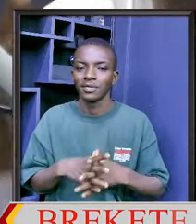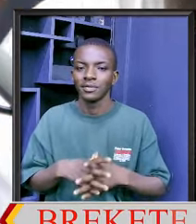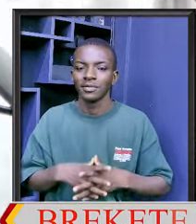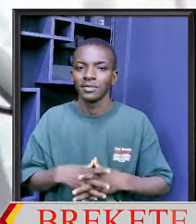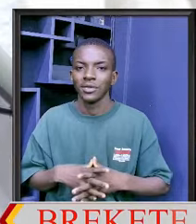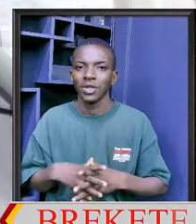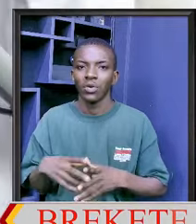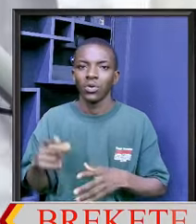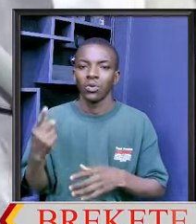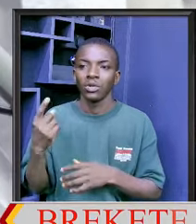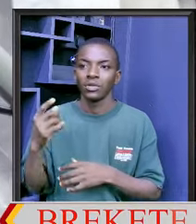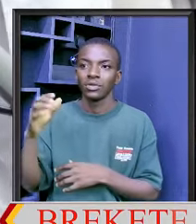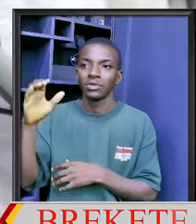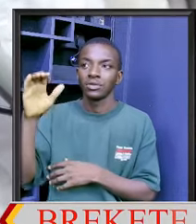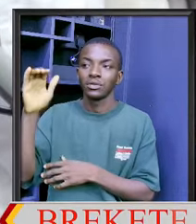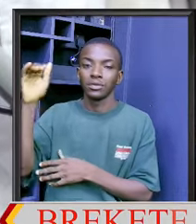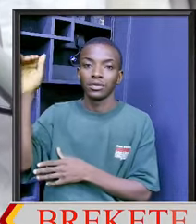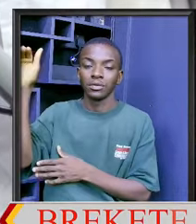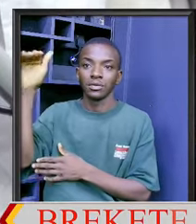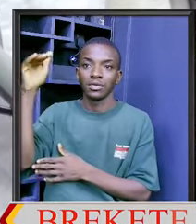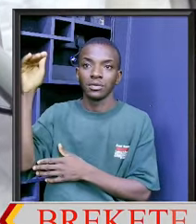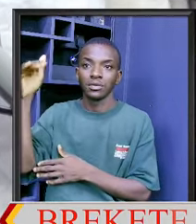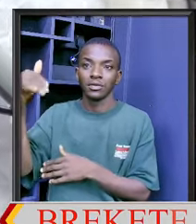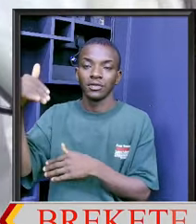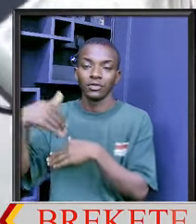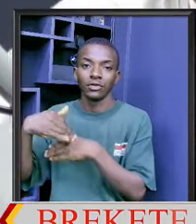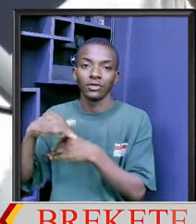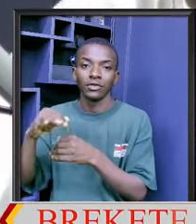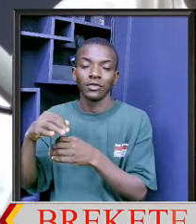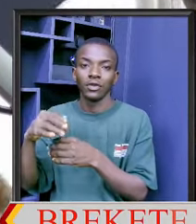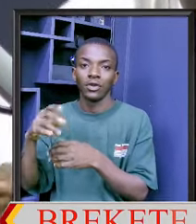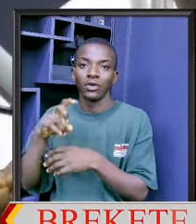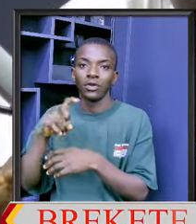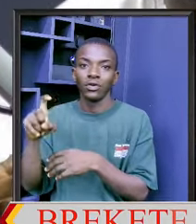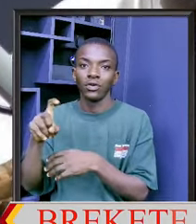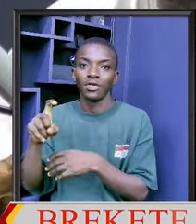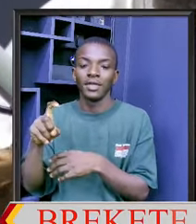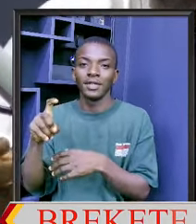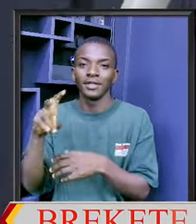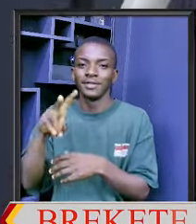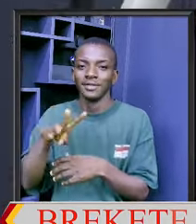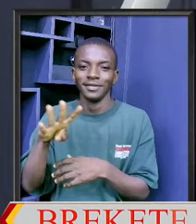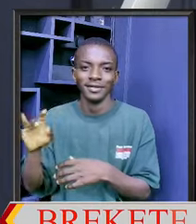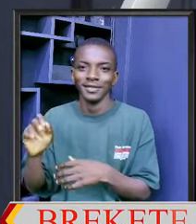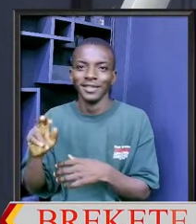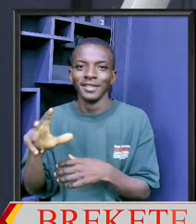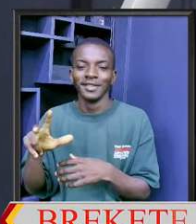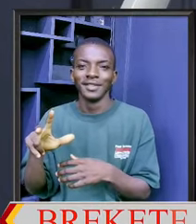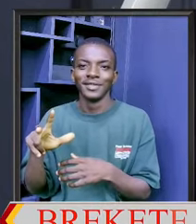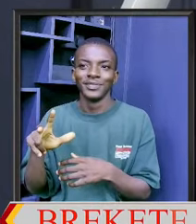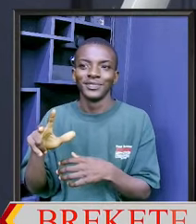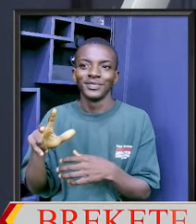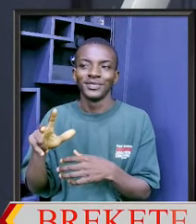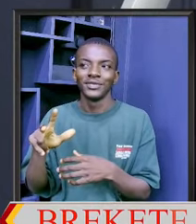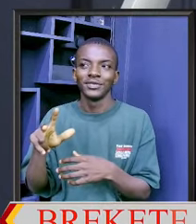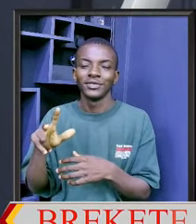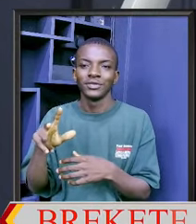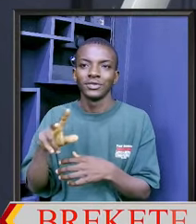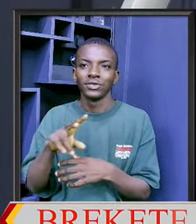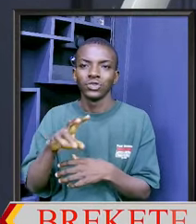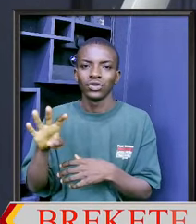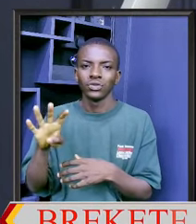project. One solar light, this type way front of our gate, 143 million naira.